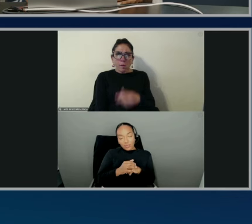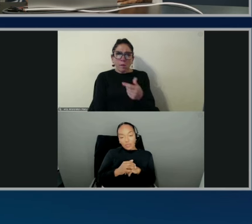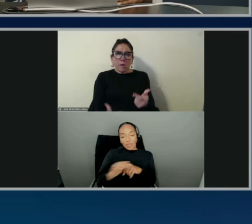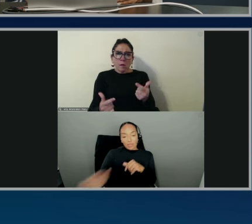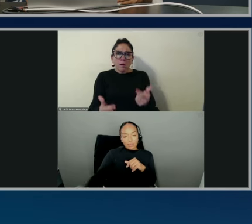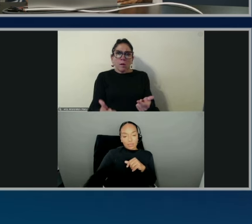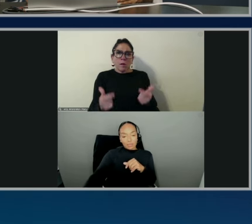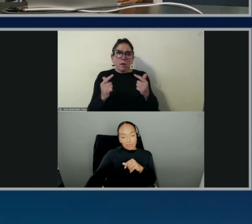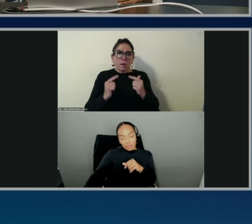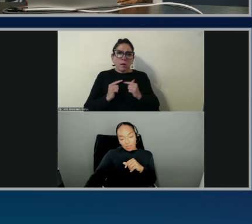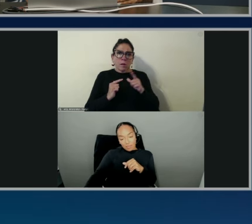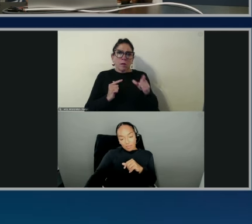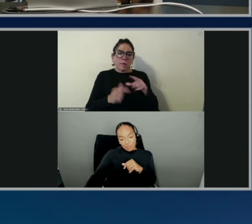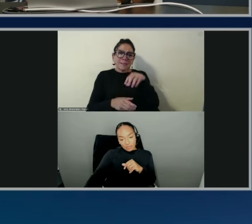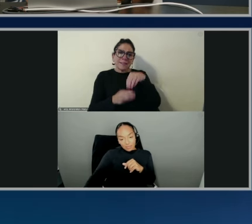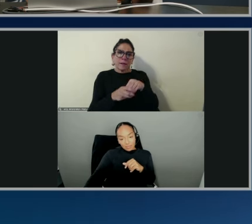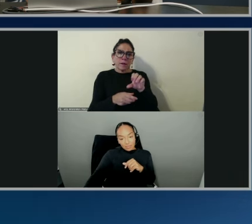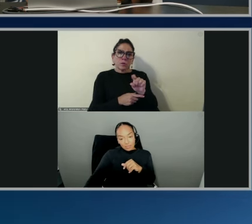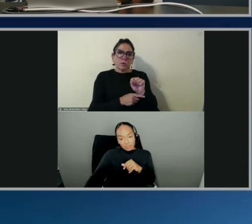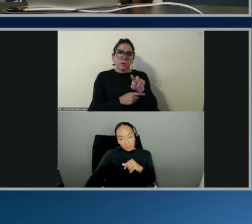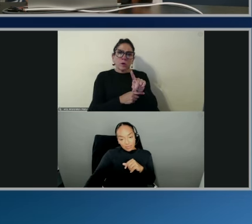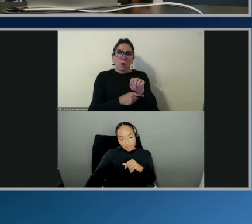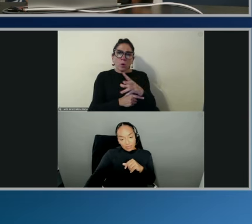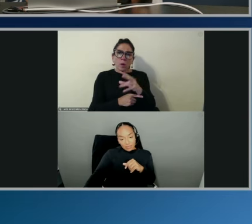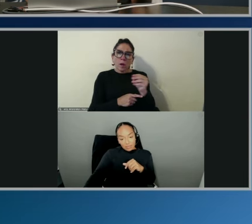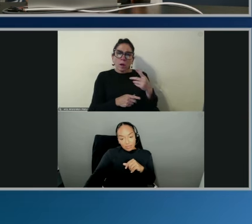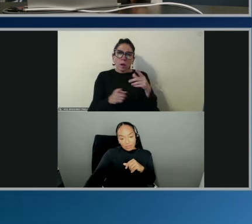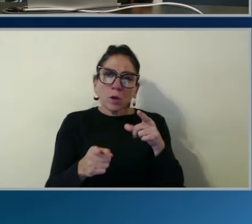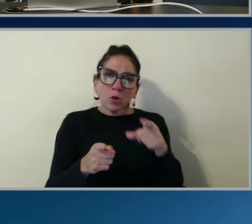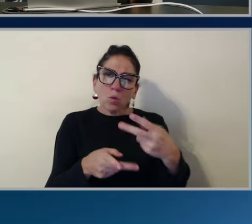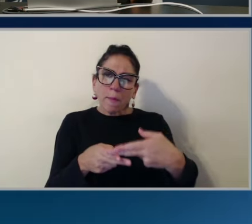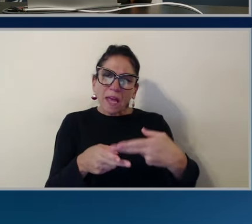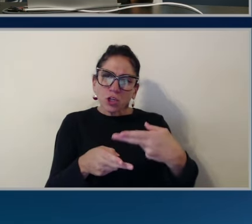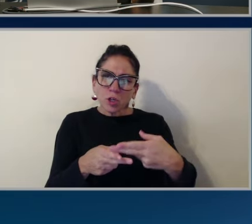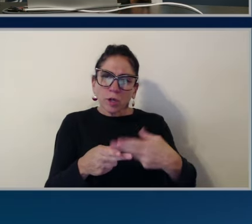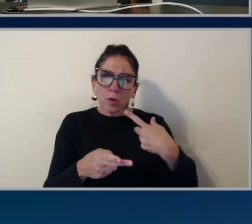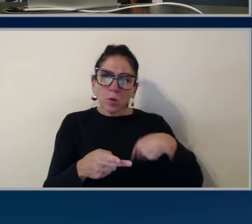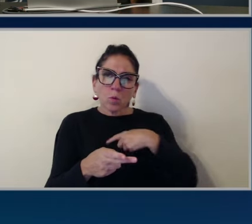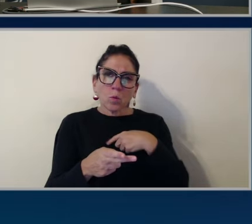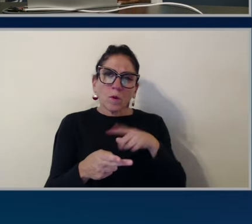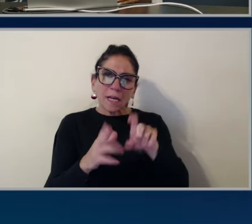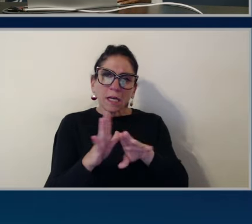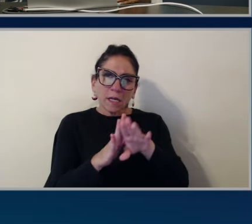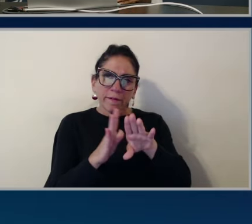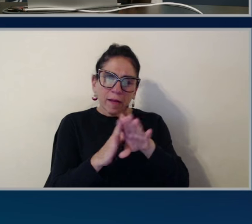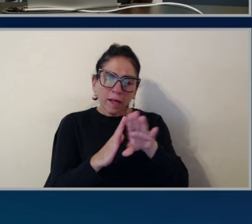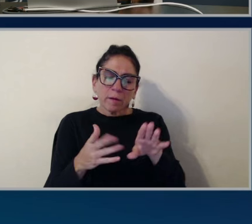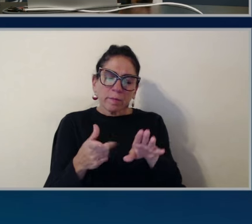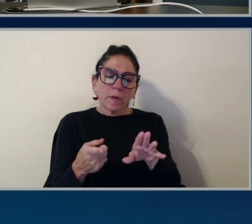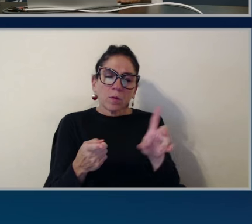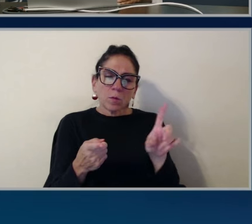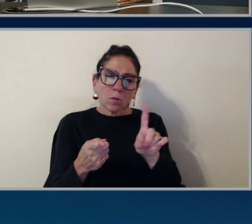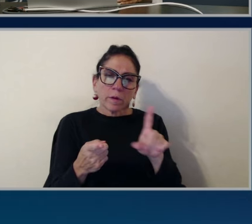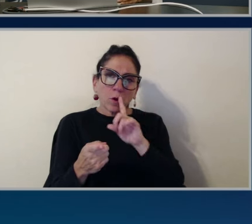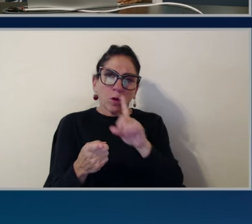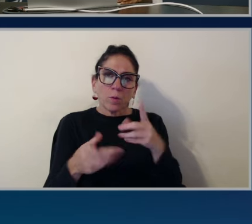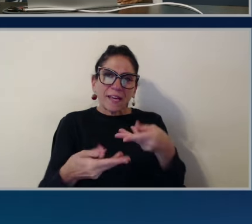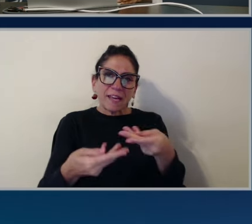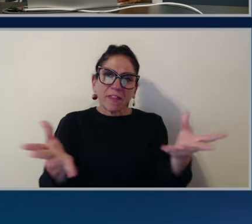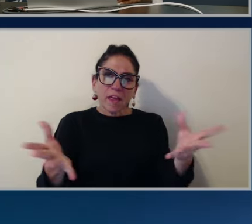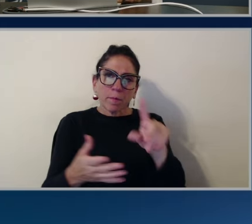version within Studio. So as you just mentioned, we just meet the developers where they are, and we give them the tools.